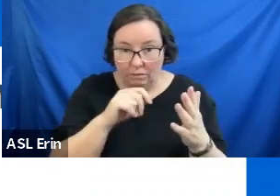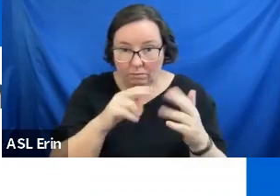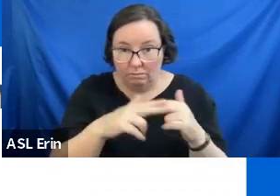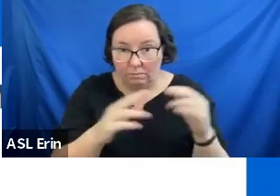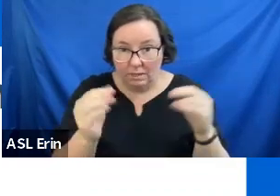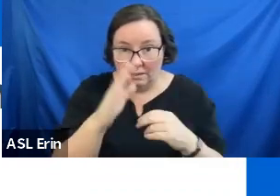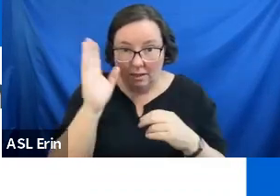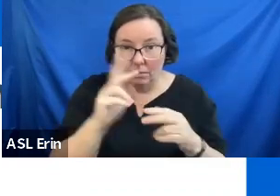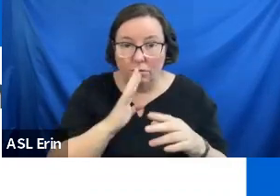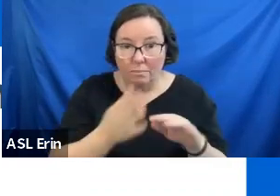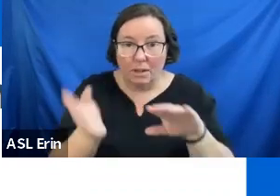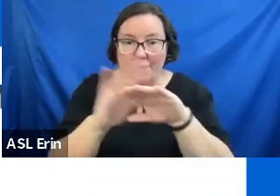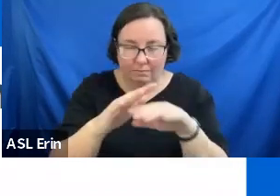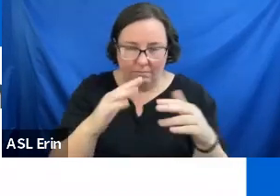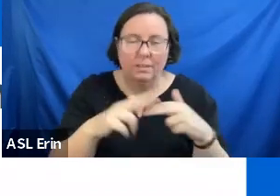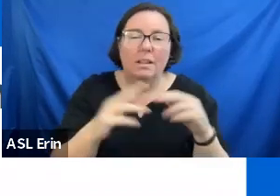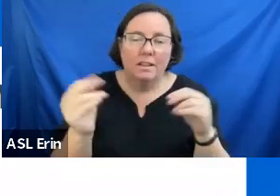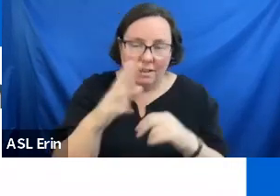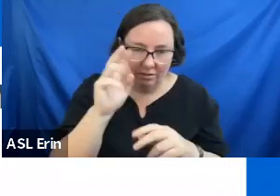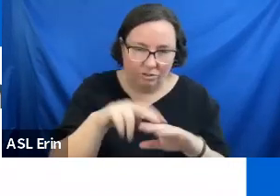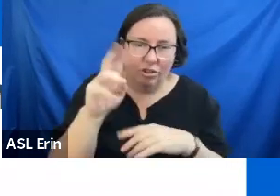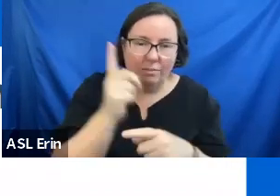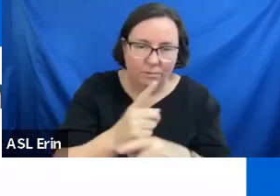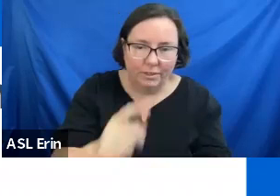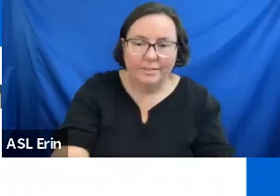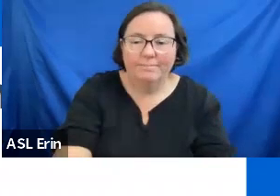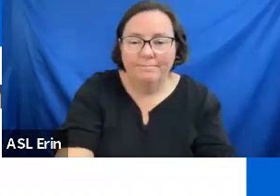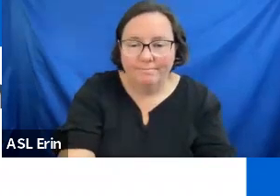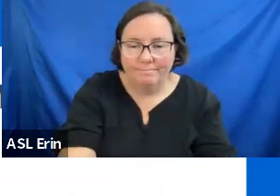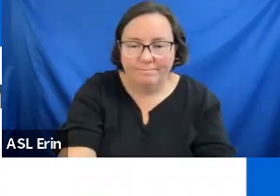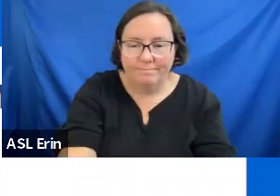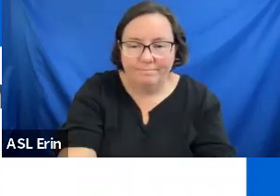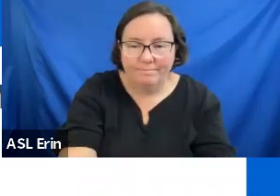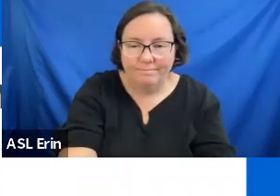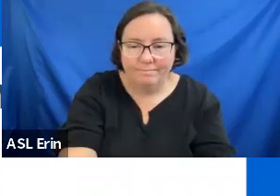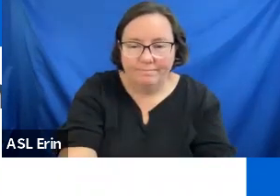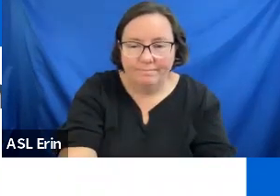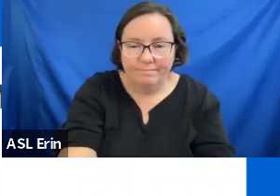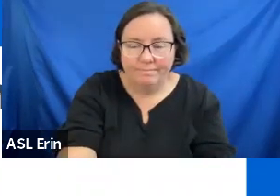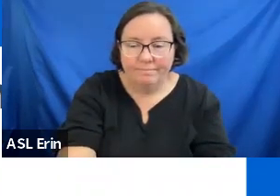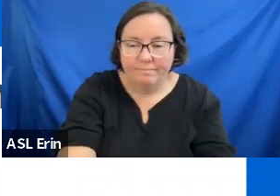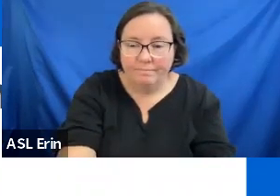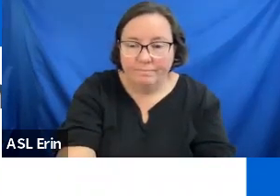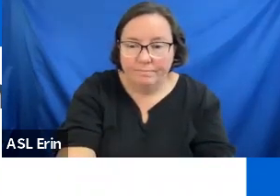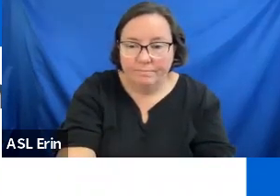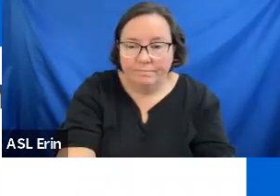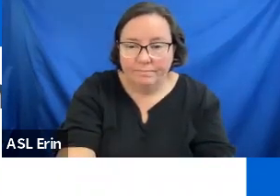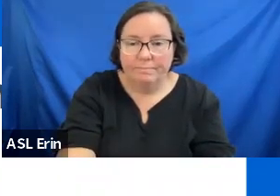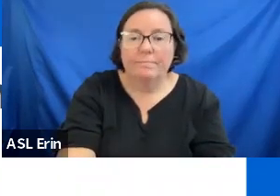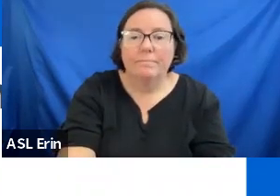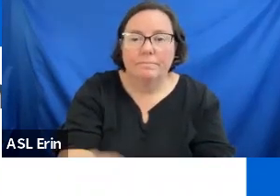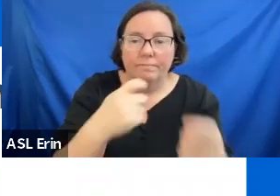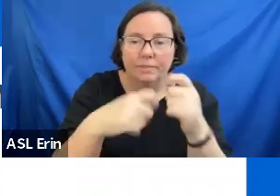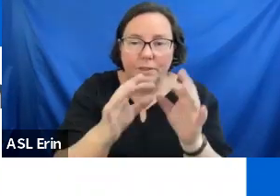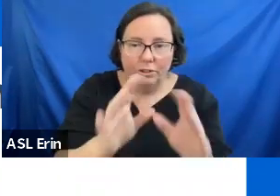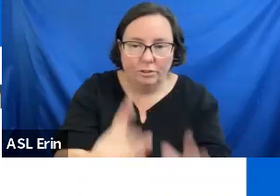That is the next slide, Dr. Tung. Yeah. And then my next request would be